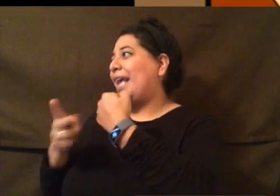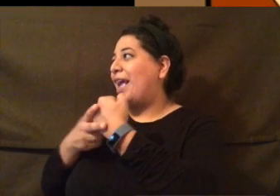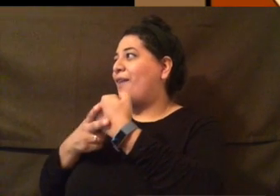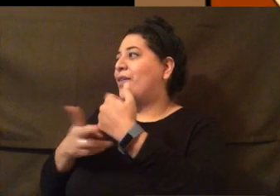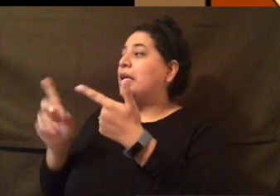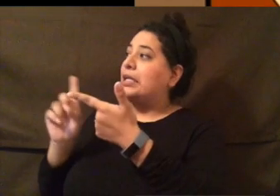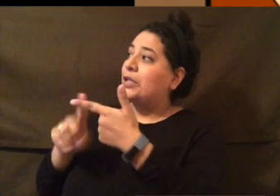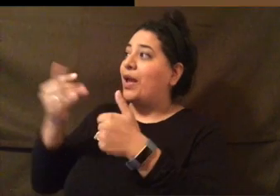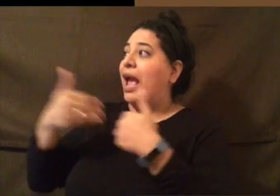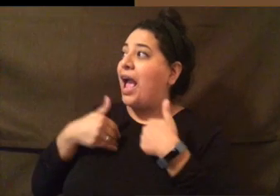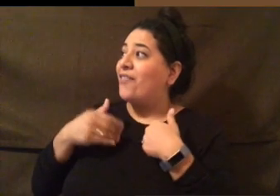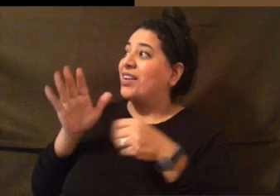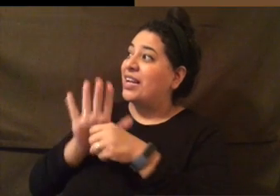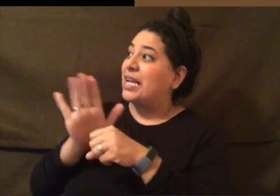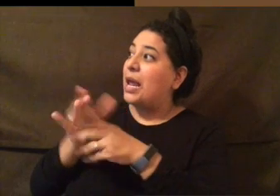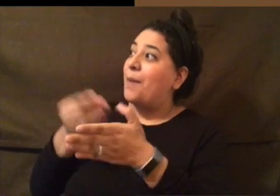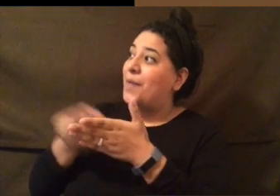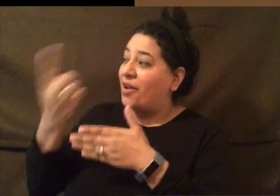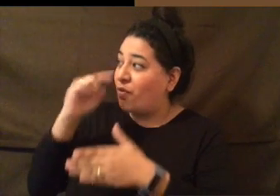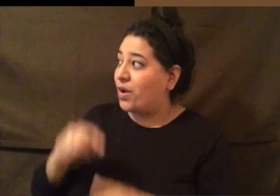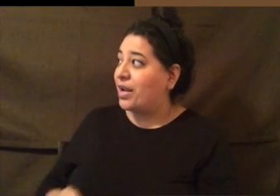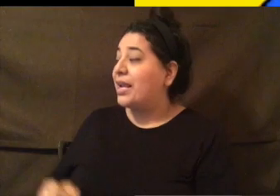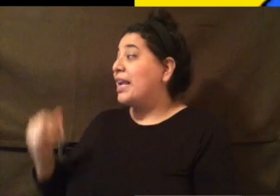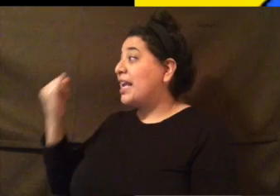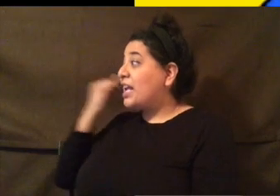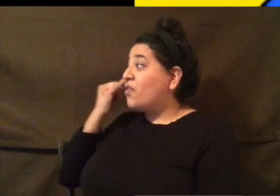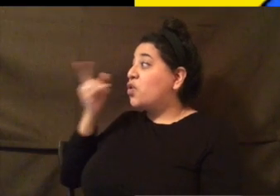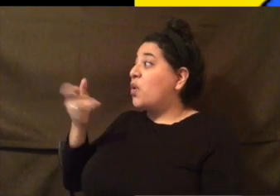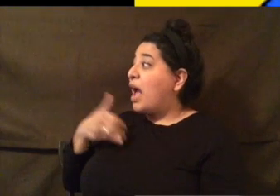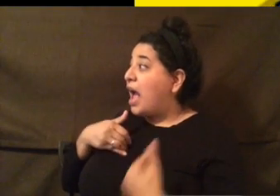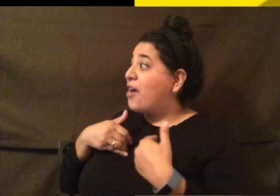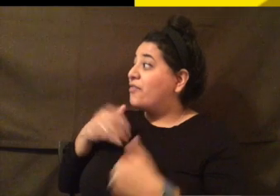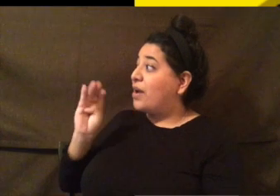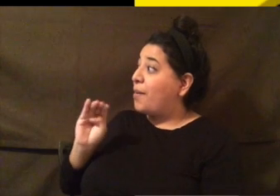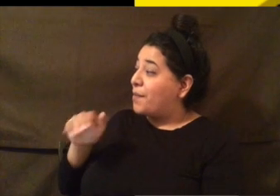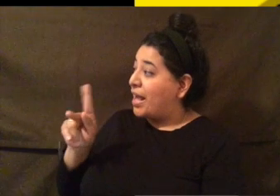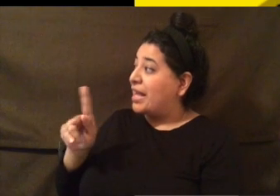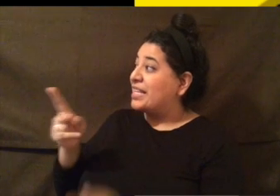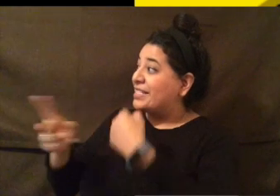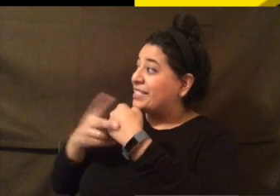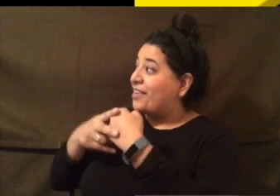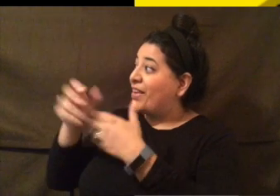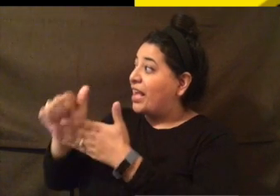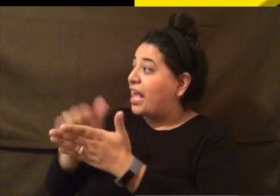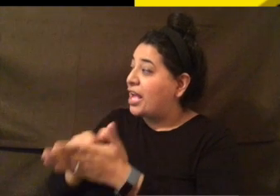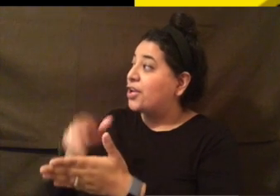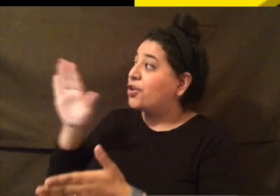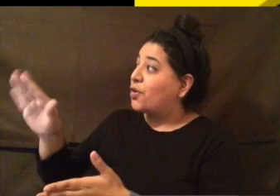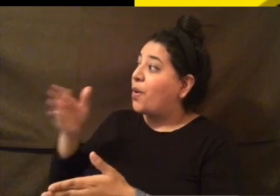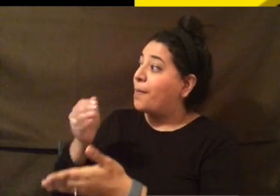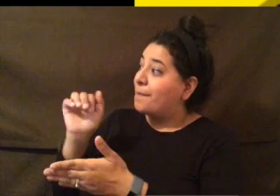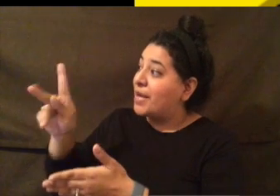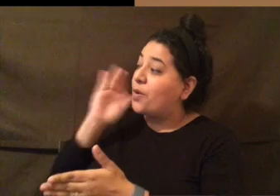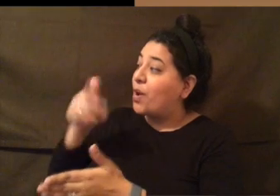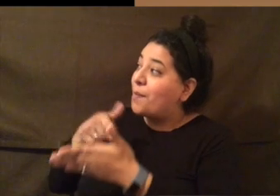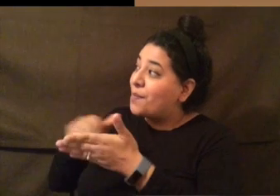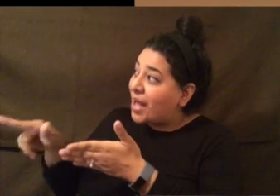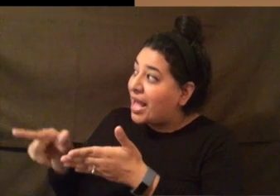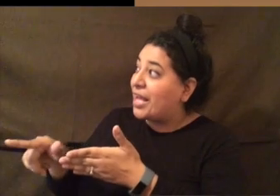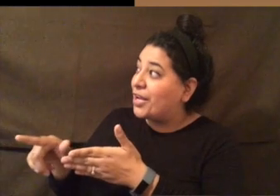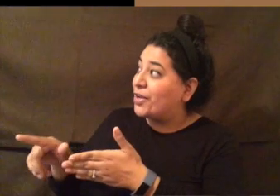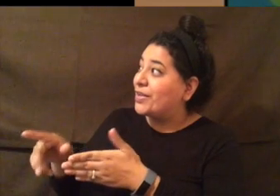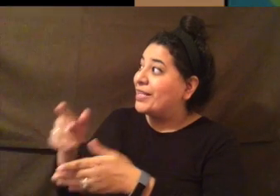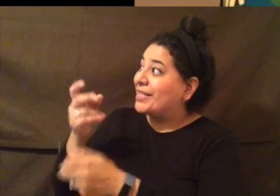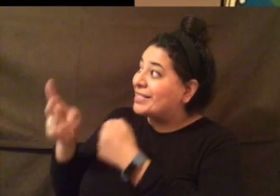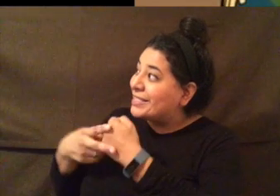you have enough to pay for it. And if you have a savings account at the bank will pay you money to keep it in the bank. Why would they